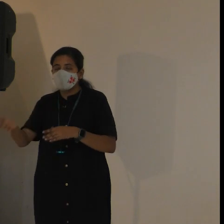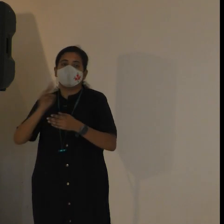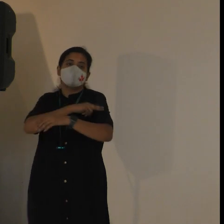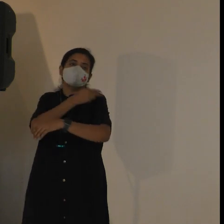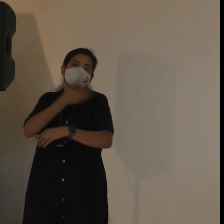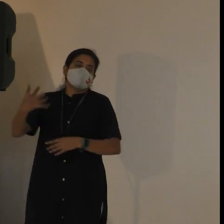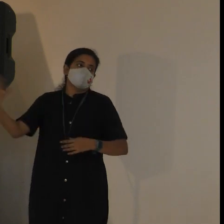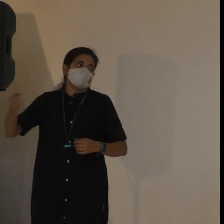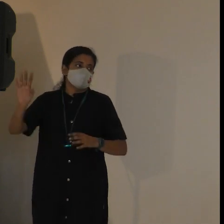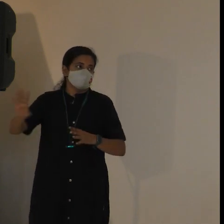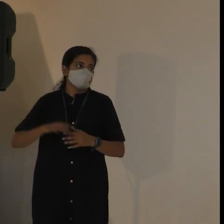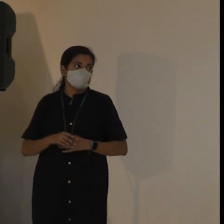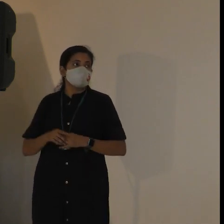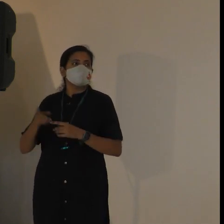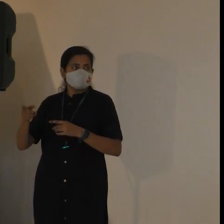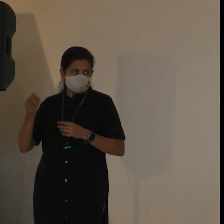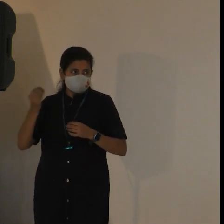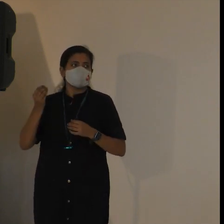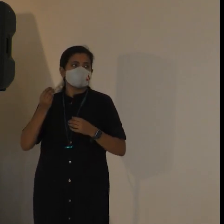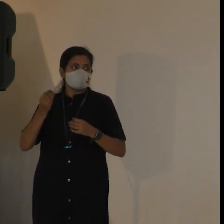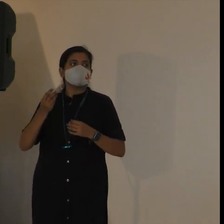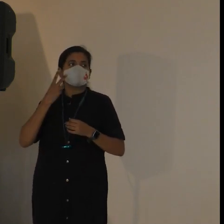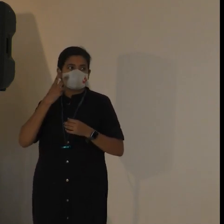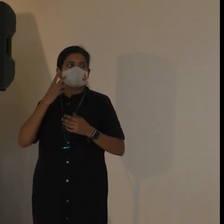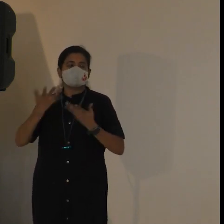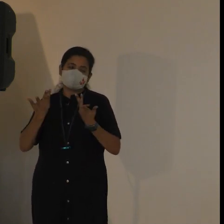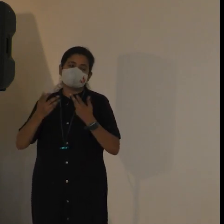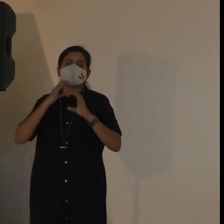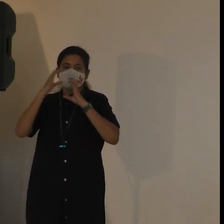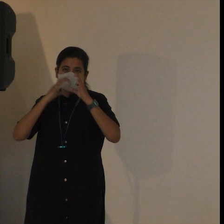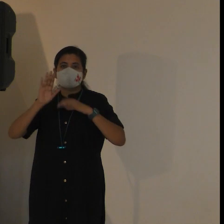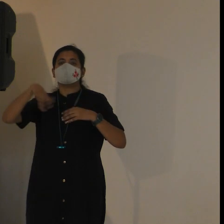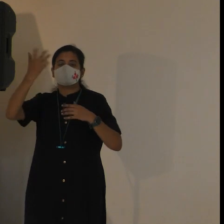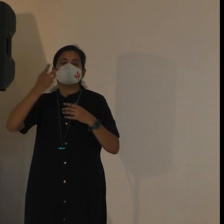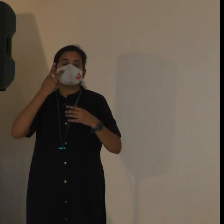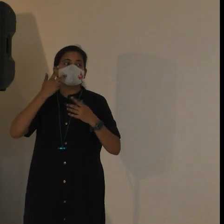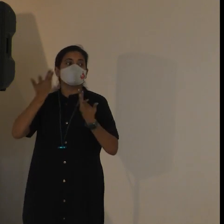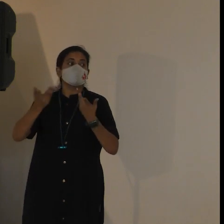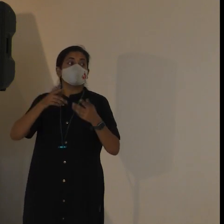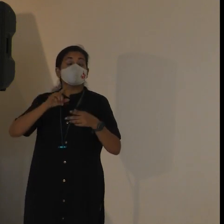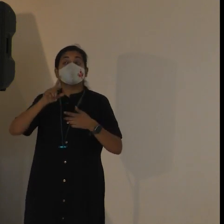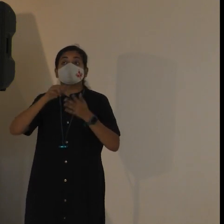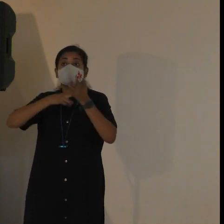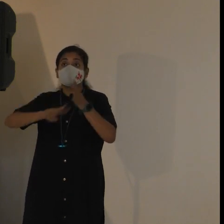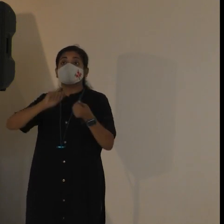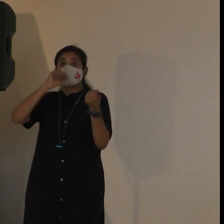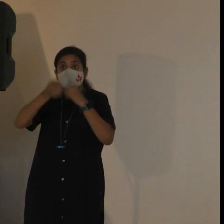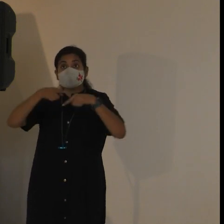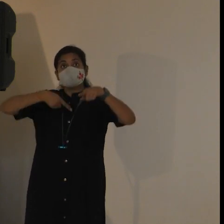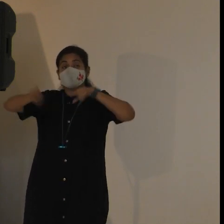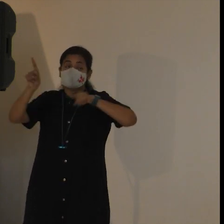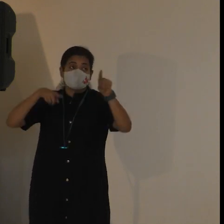So and this is something we'll also see later on during the conversation about how the changing nature of the space